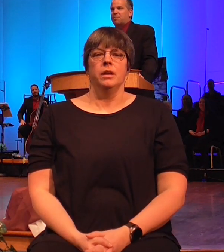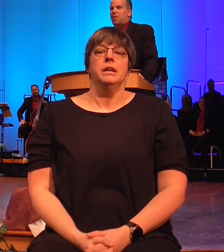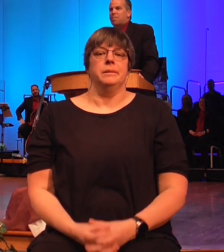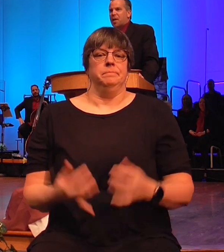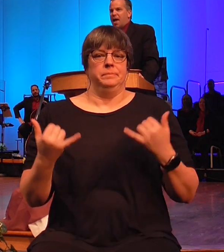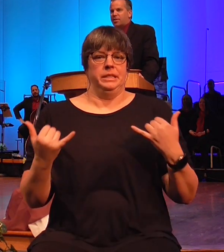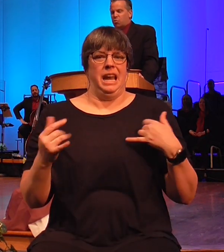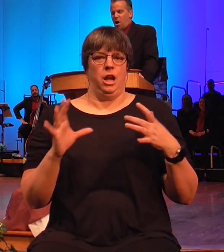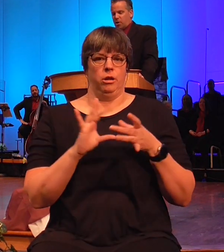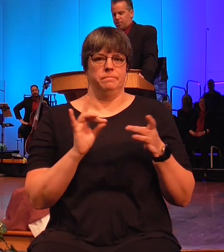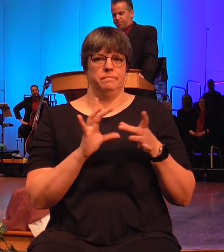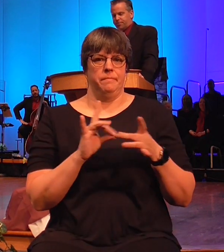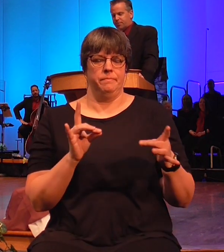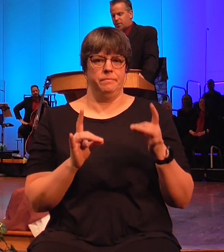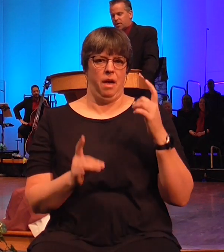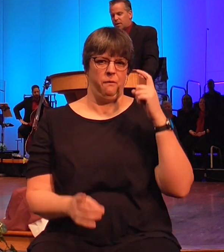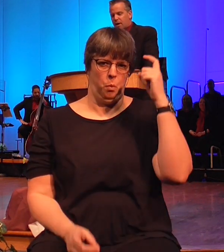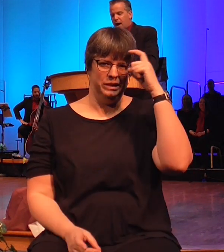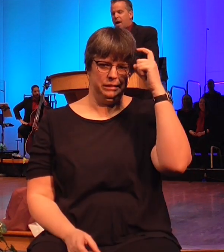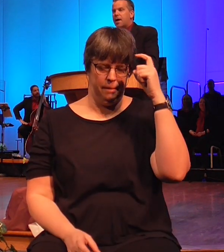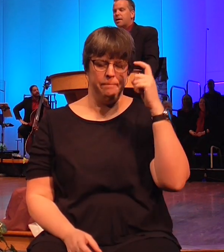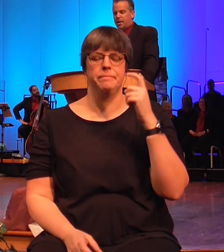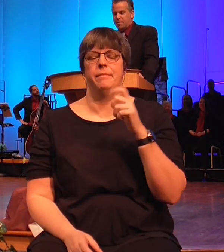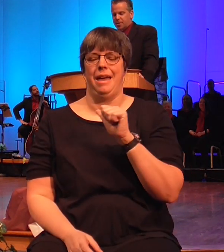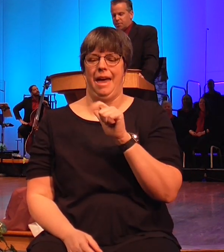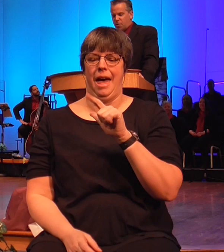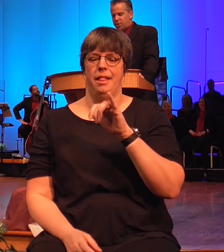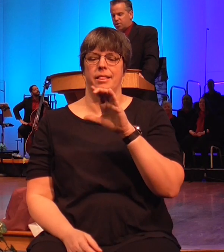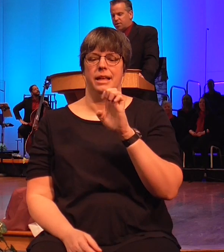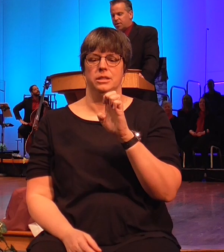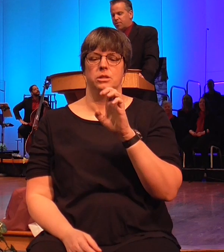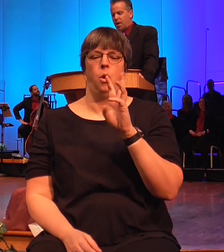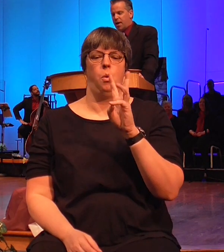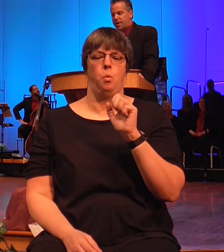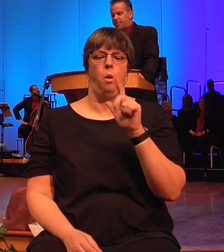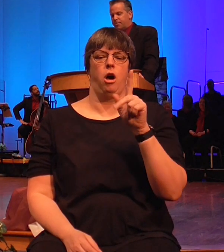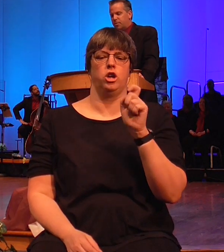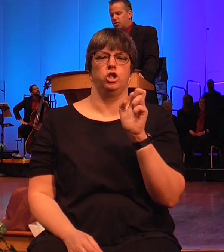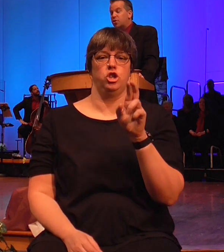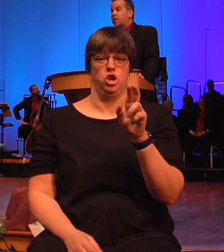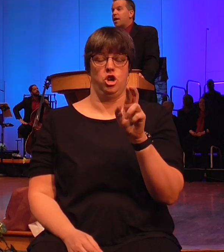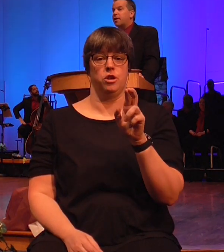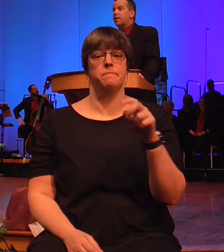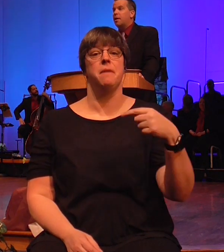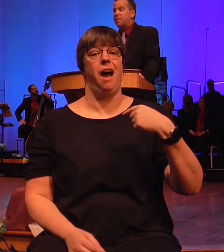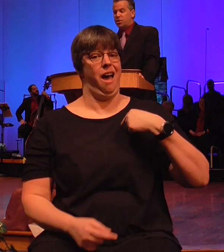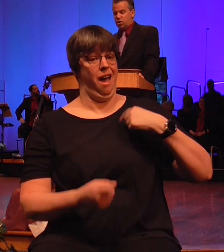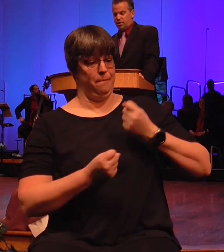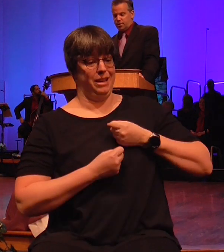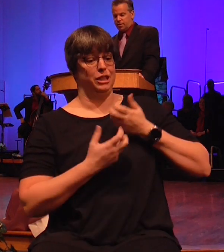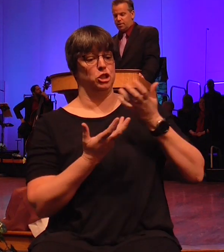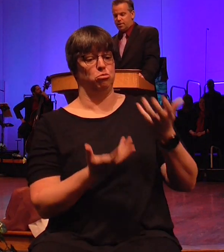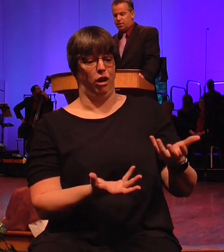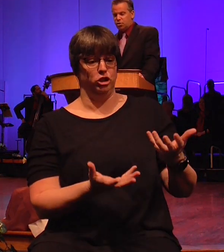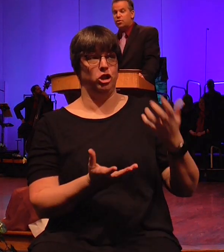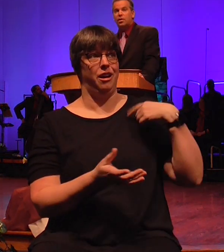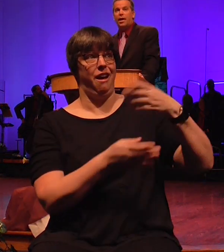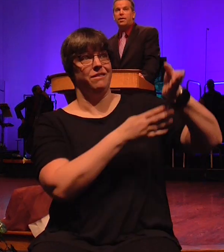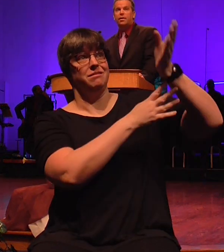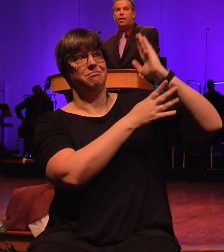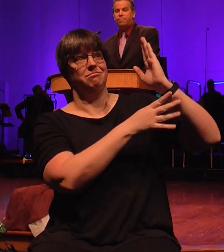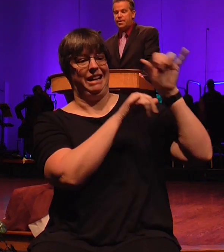Words of wisdom from Alice Walker. I am an expression of the divine, just like a peach